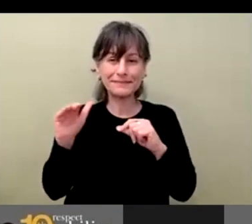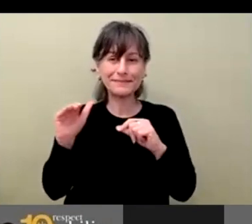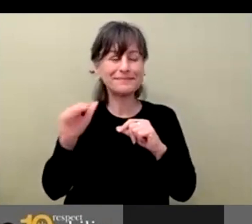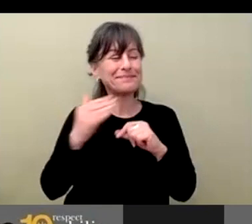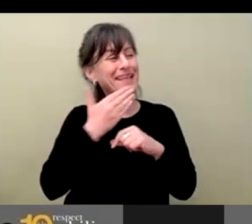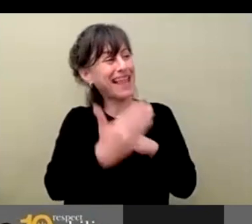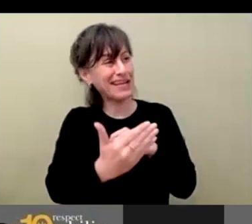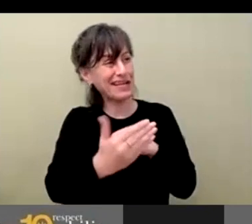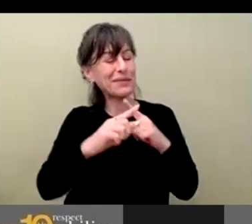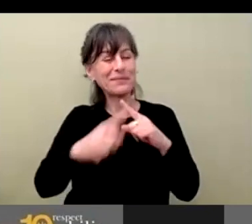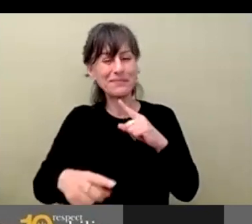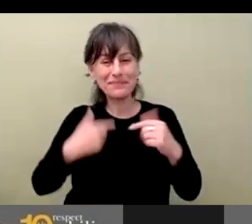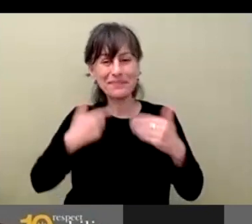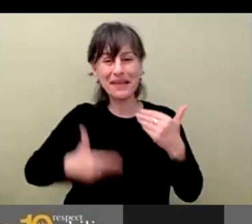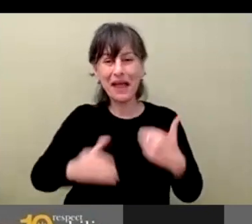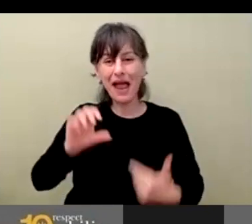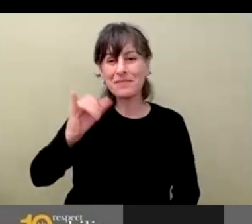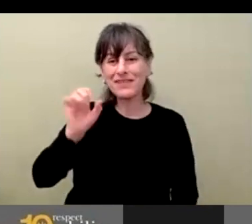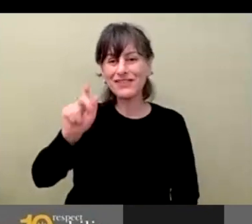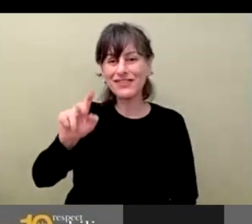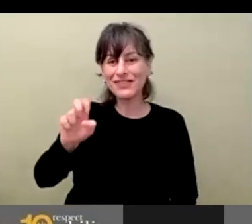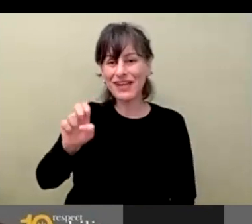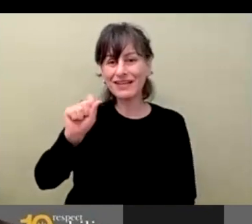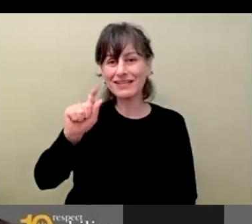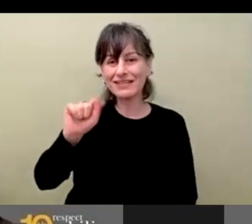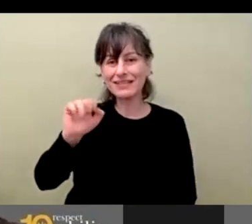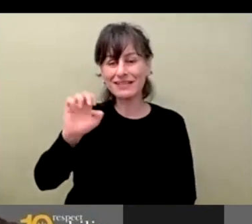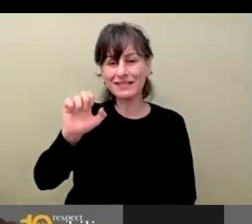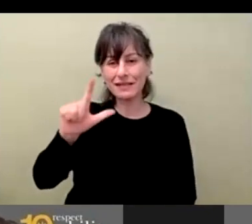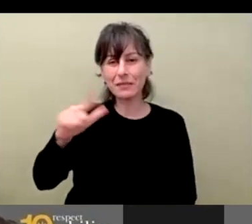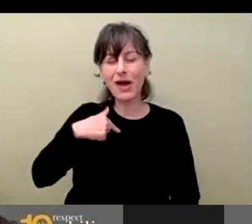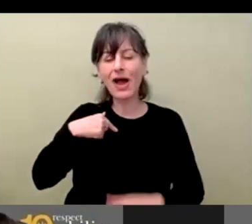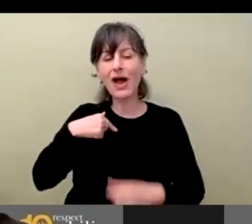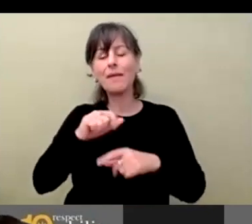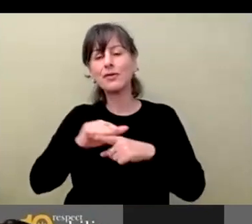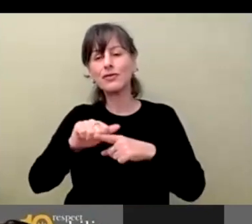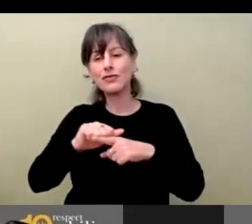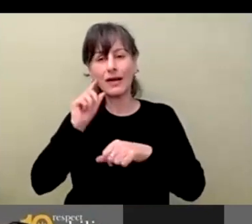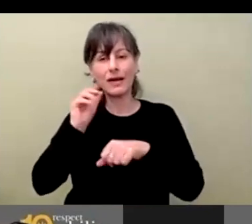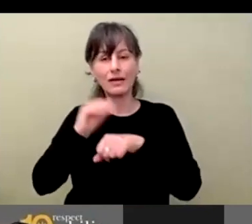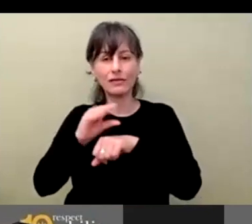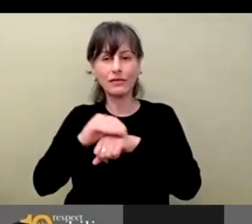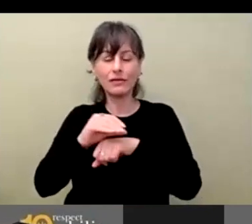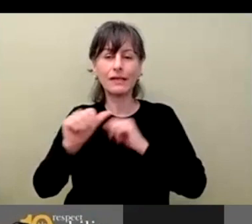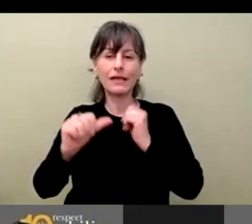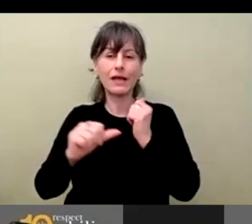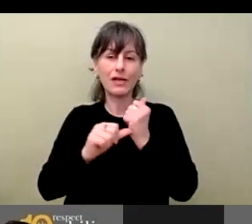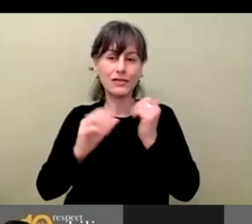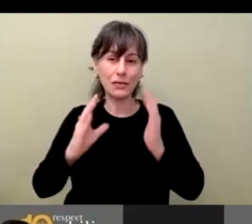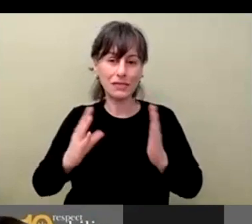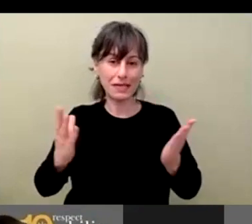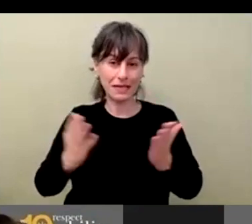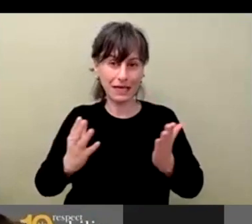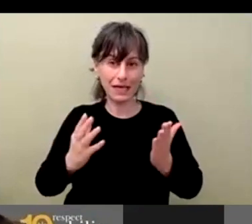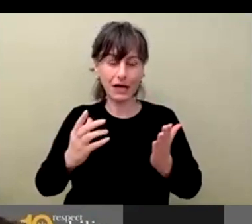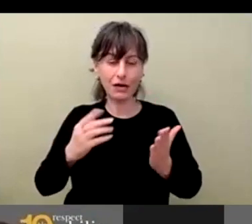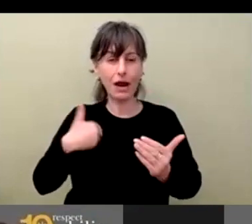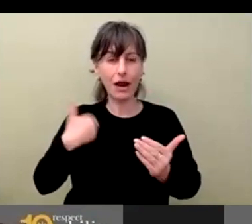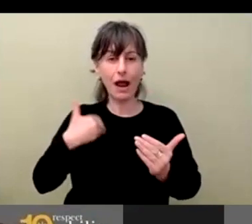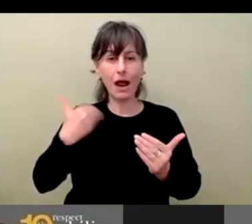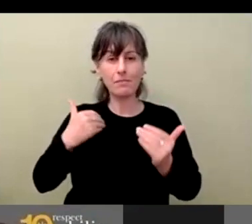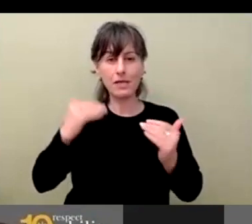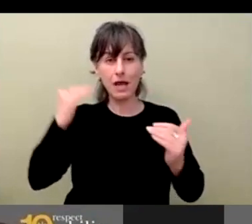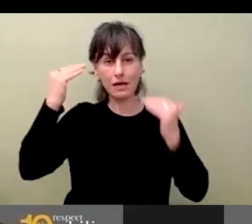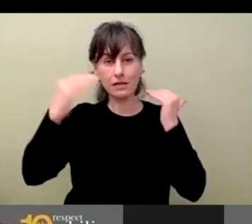Thank you. I'm Jake Stimmel. I am the Disability Training and Consulting Bureau Associate at RespectAbility. I am a young adult white